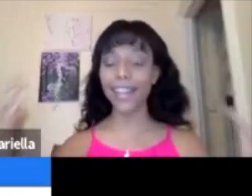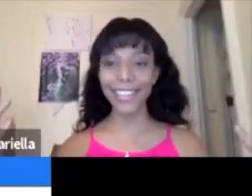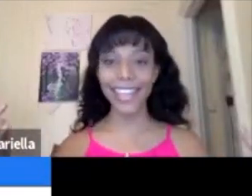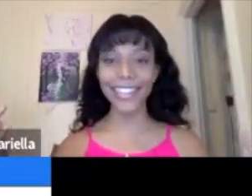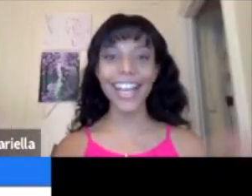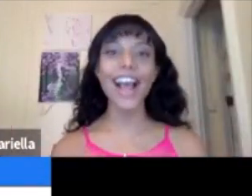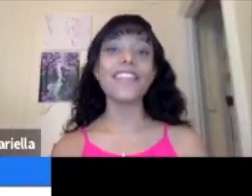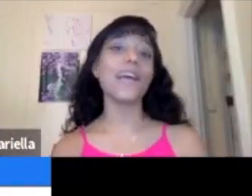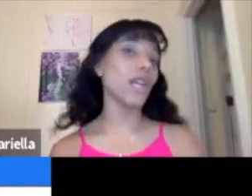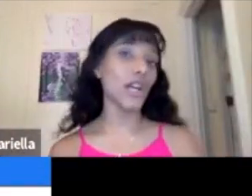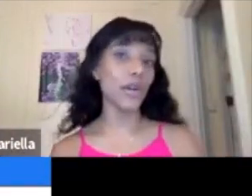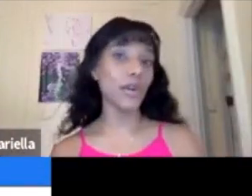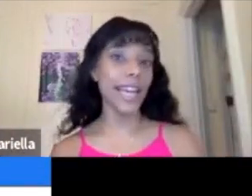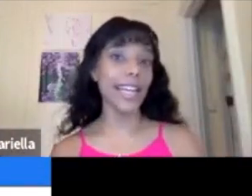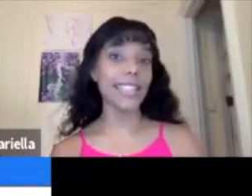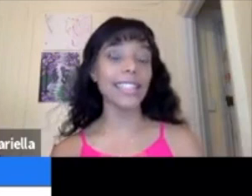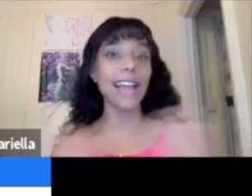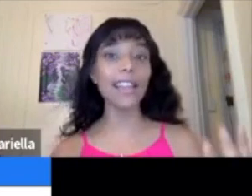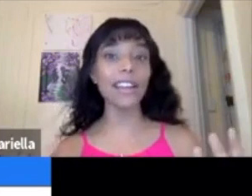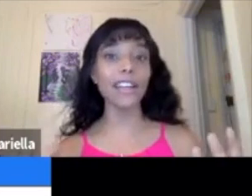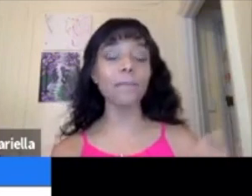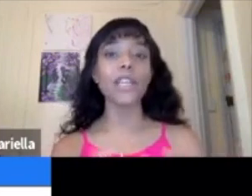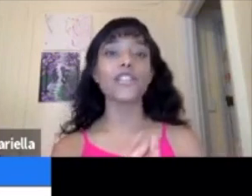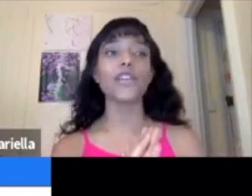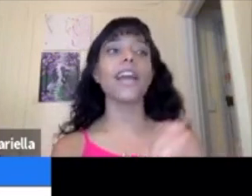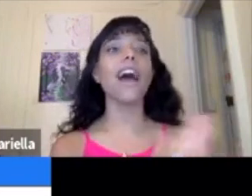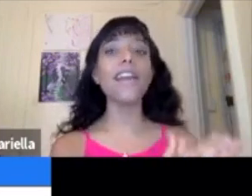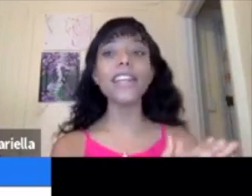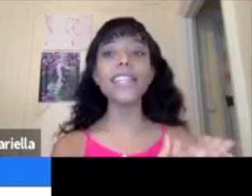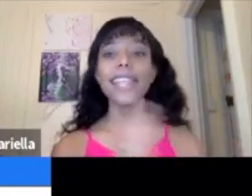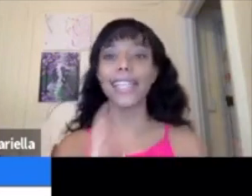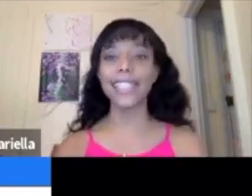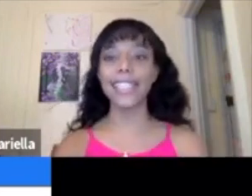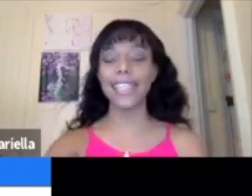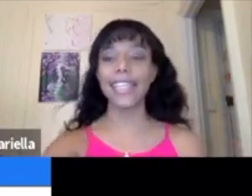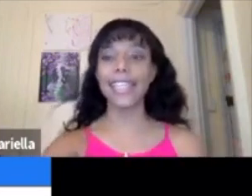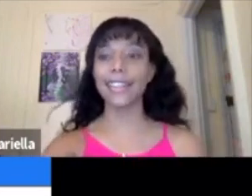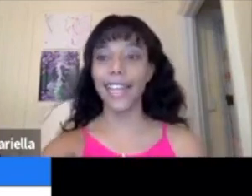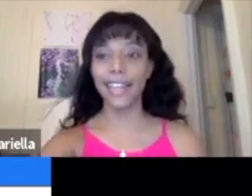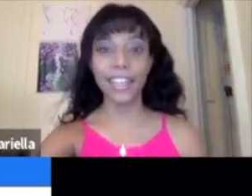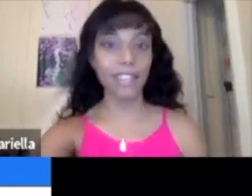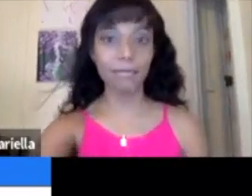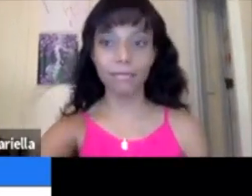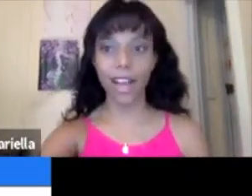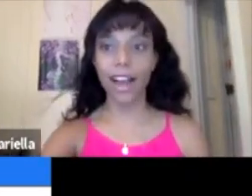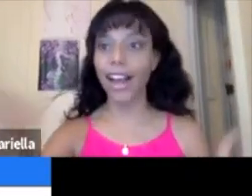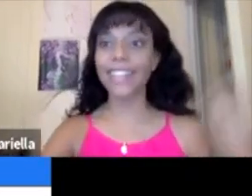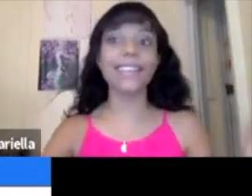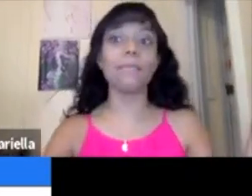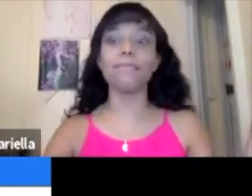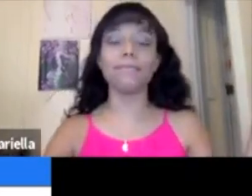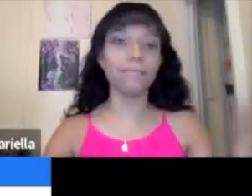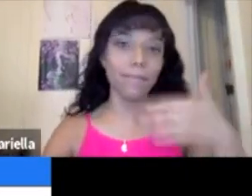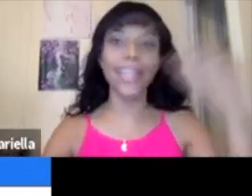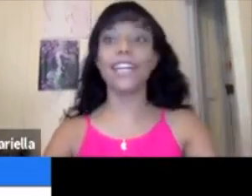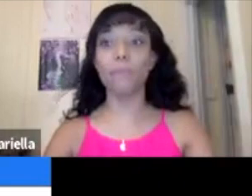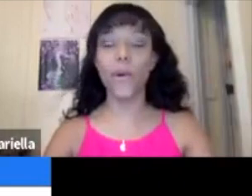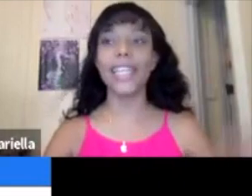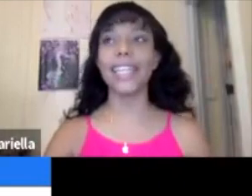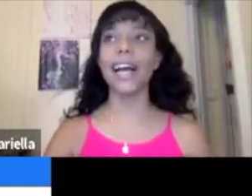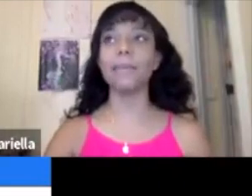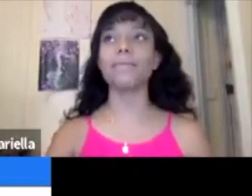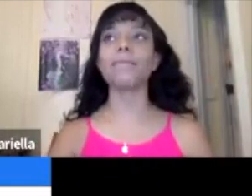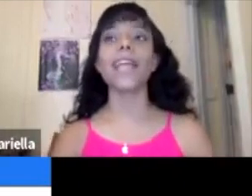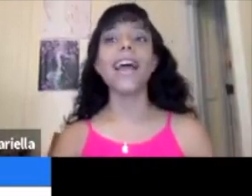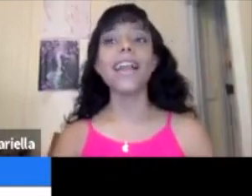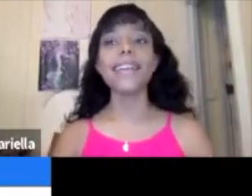of the content that we are creating together so that others can see it later at some later point